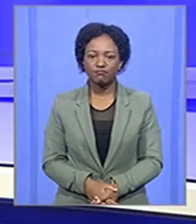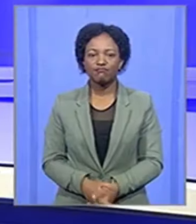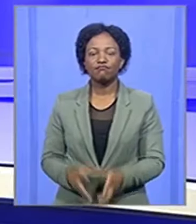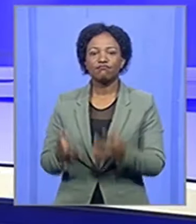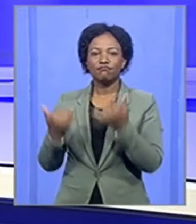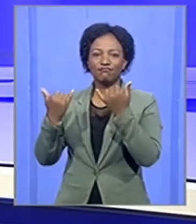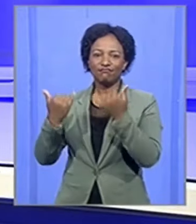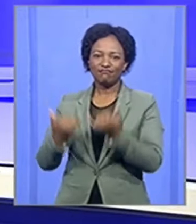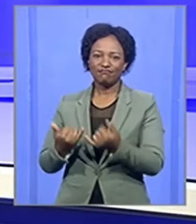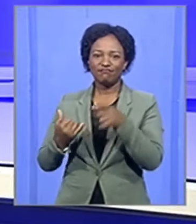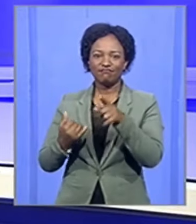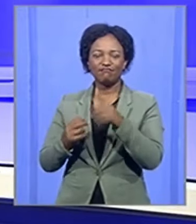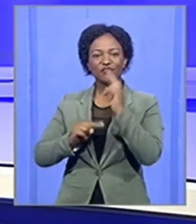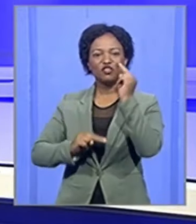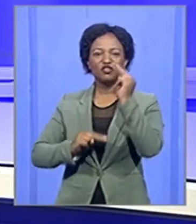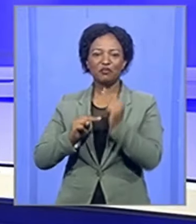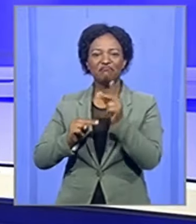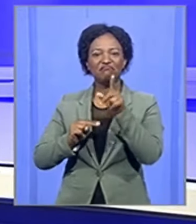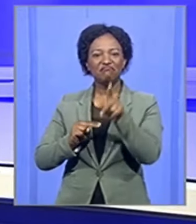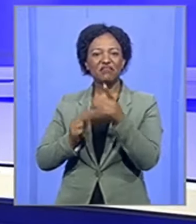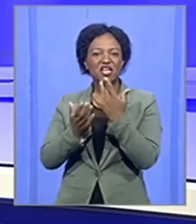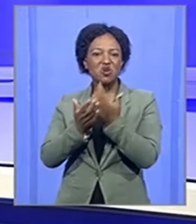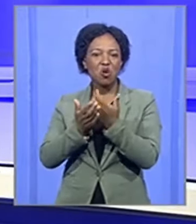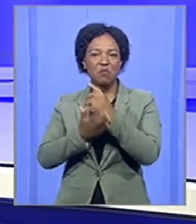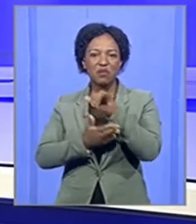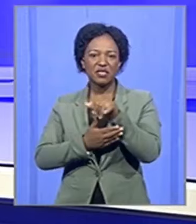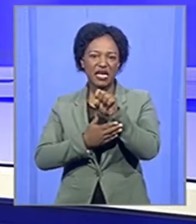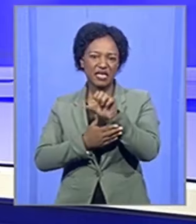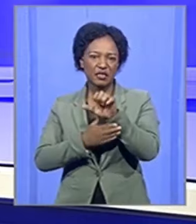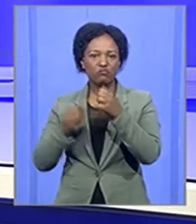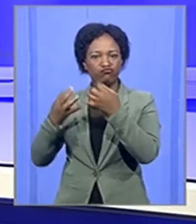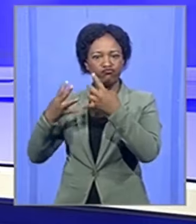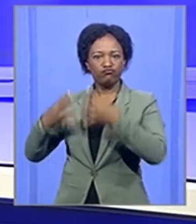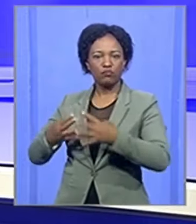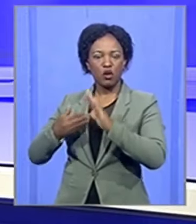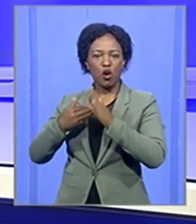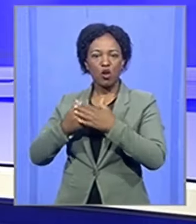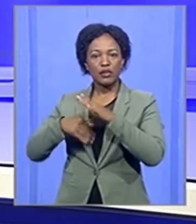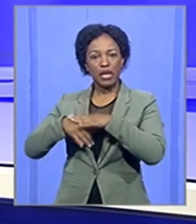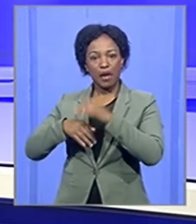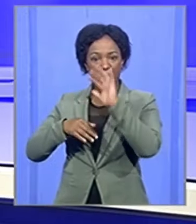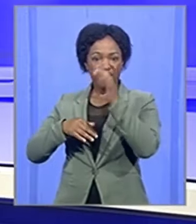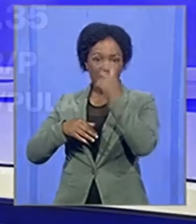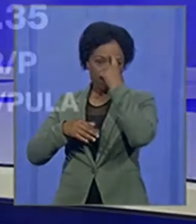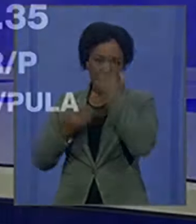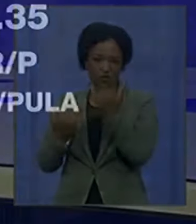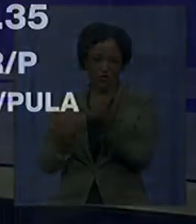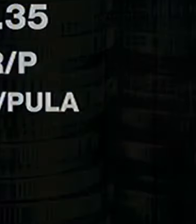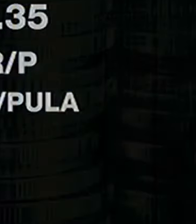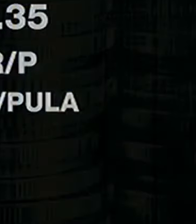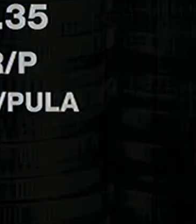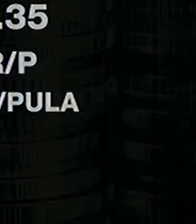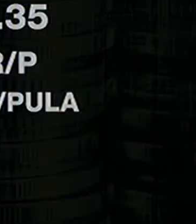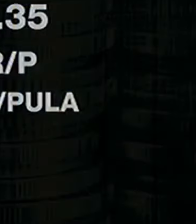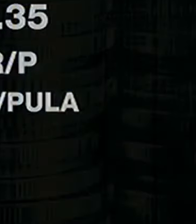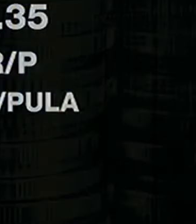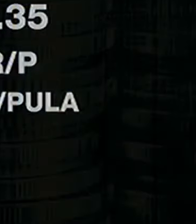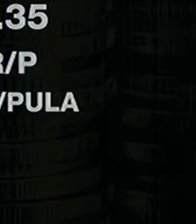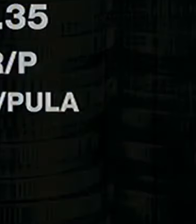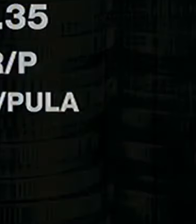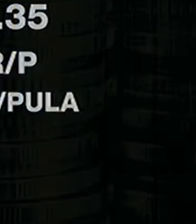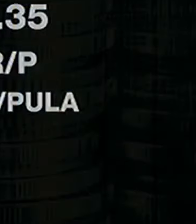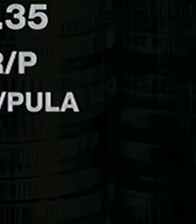Bjalo re le alela ka boripana gore mebaraka ya dišere e be eme bjang ge GSE e tswalela pejana ka iri ya bohlano. Ranta e hlwele